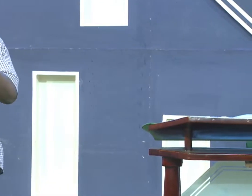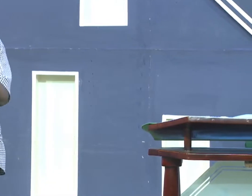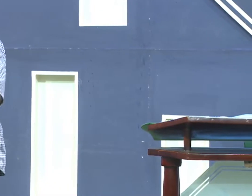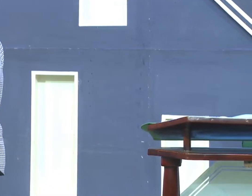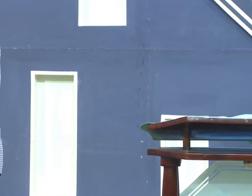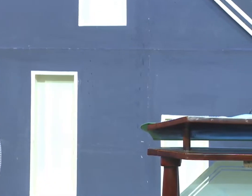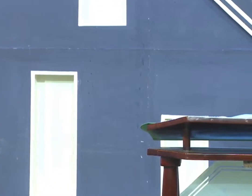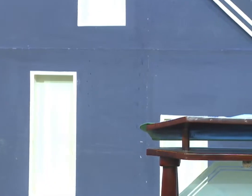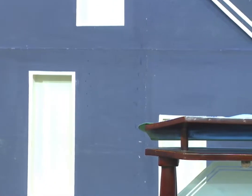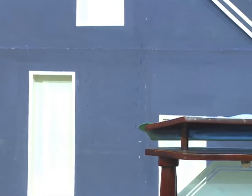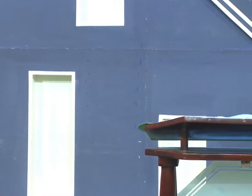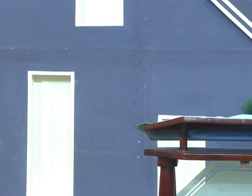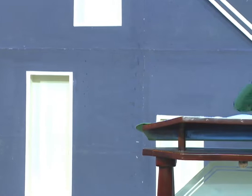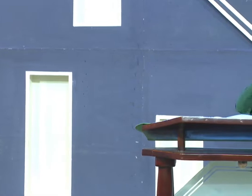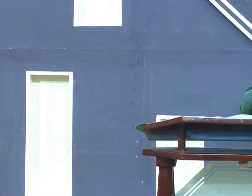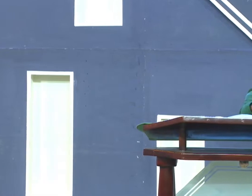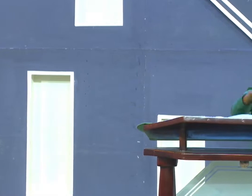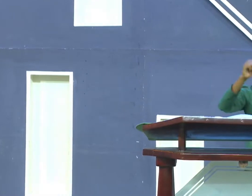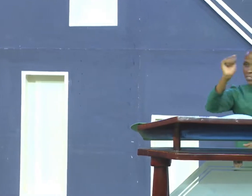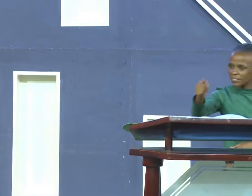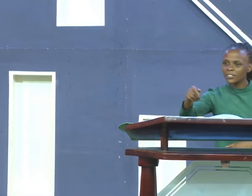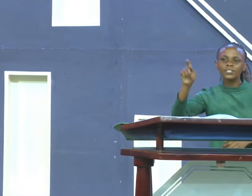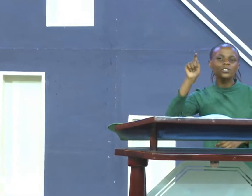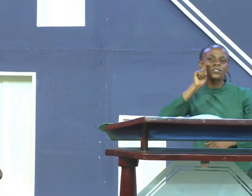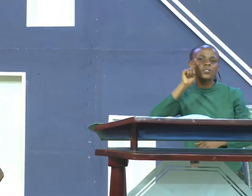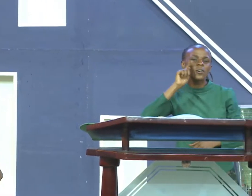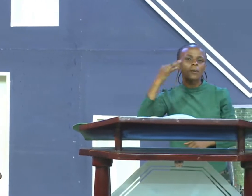Each of the tribes of Israel had a